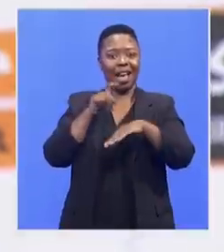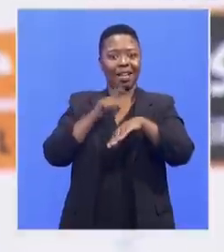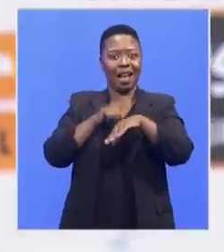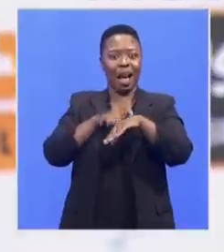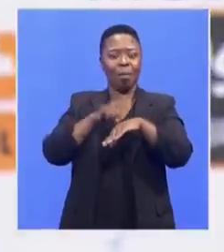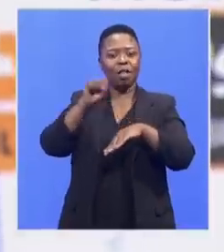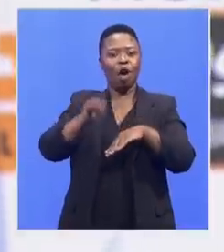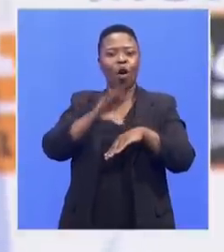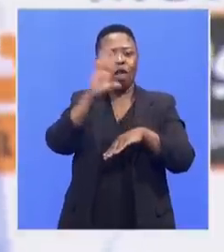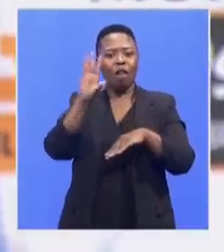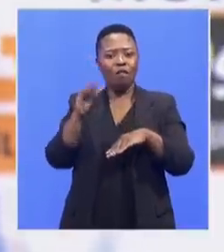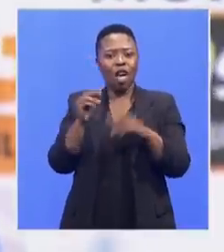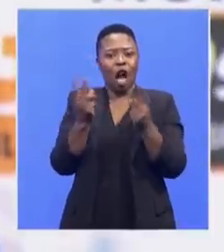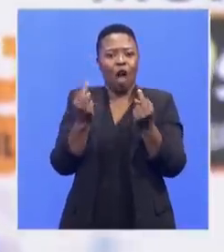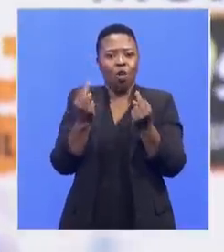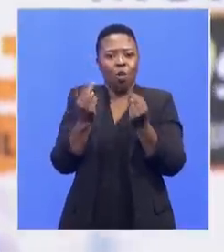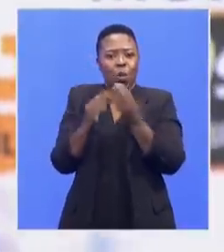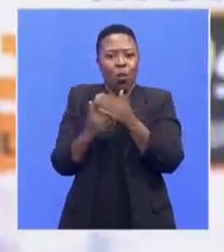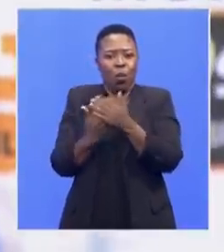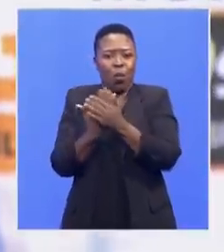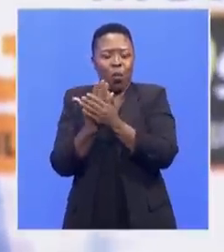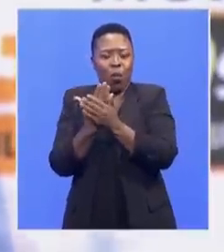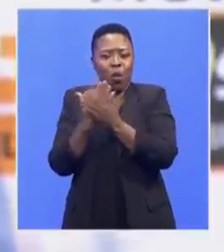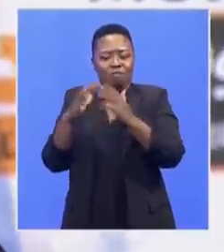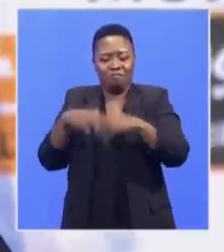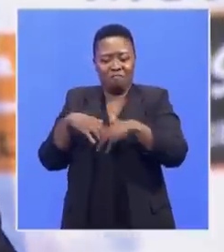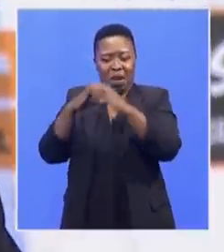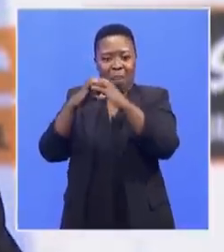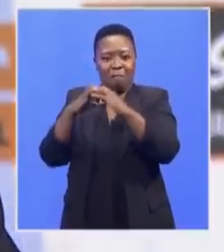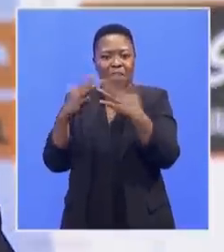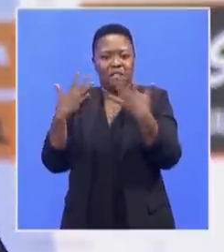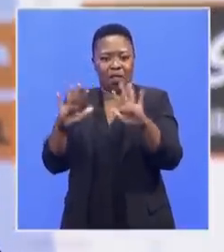born. On the 27th of April,